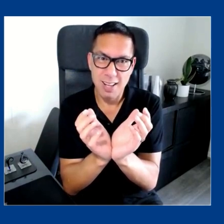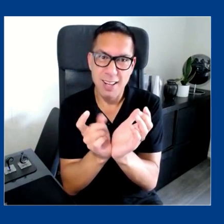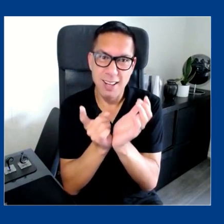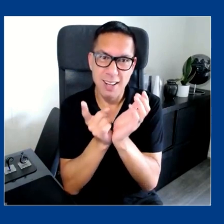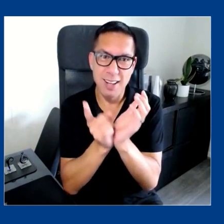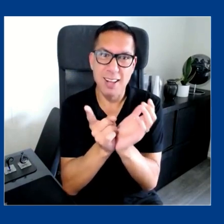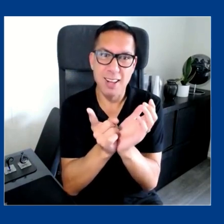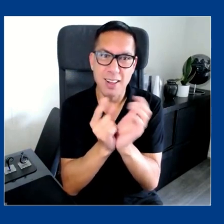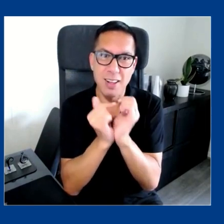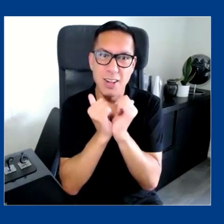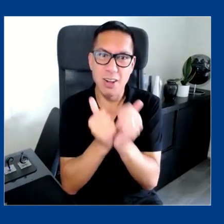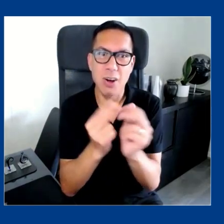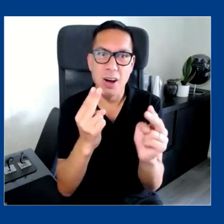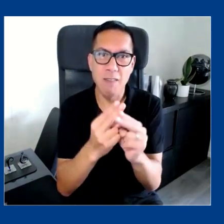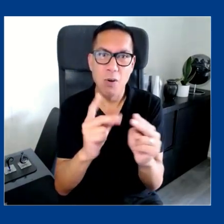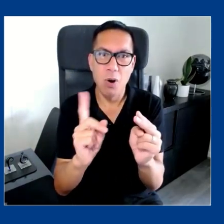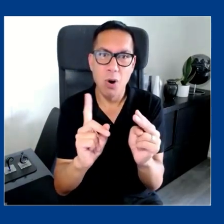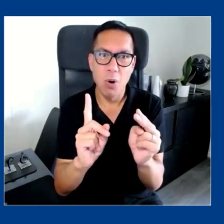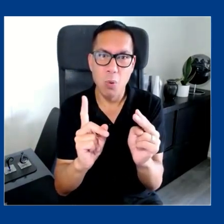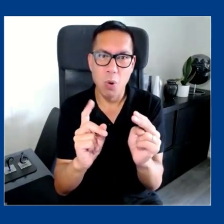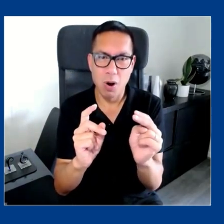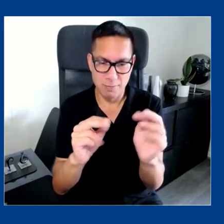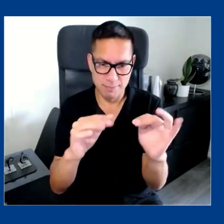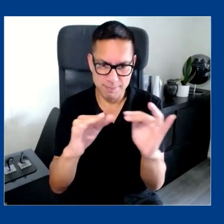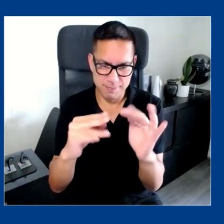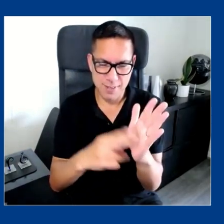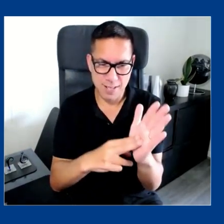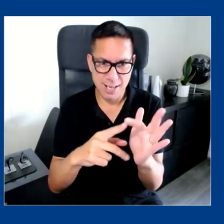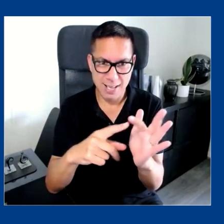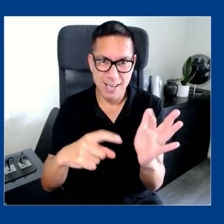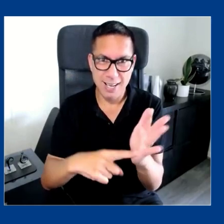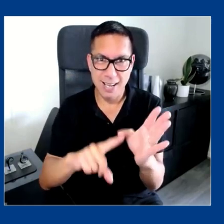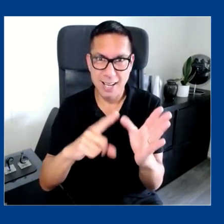produce good nectar for honey, for bees.